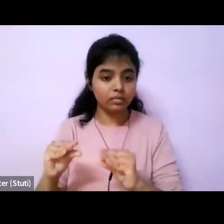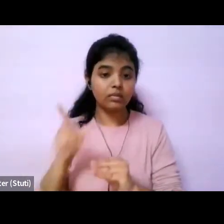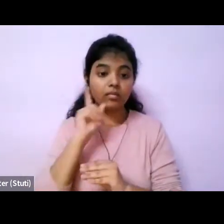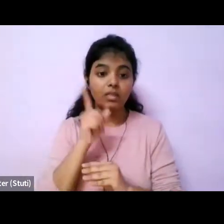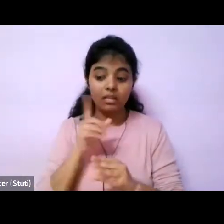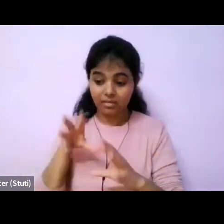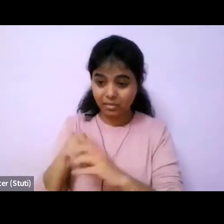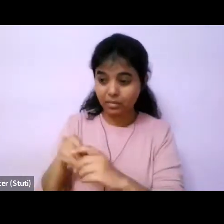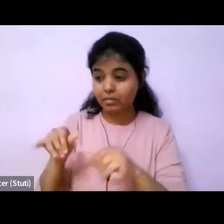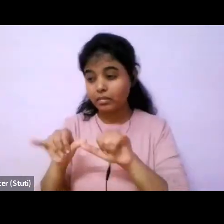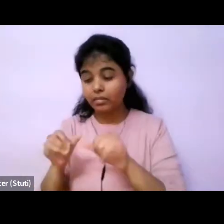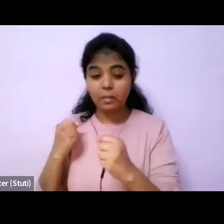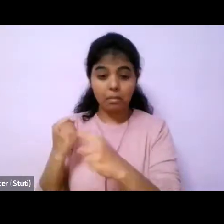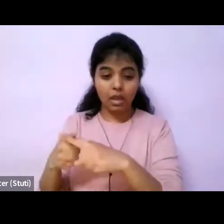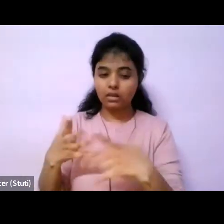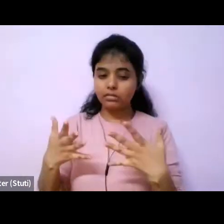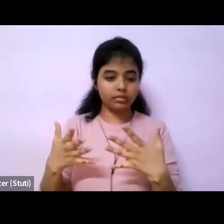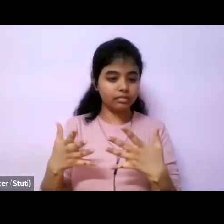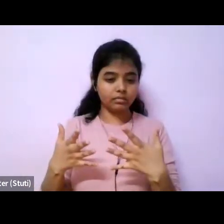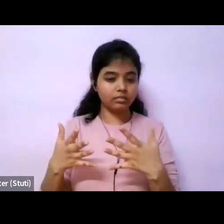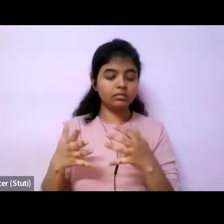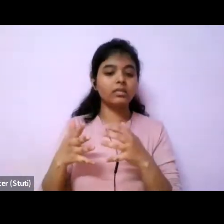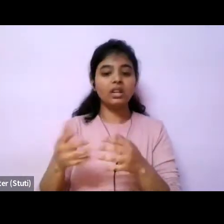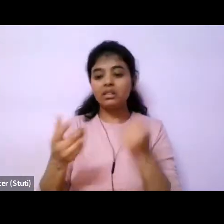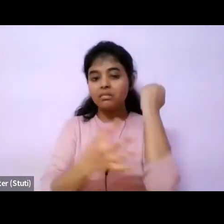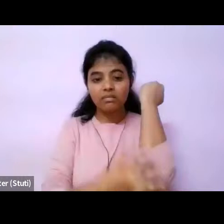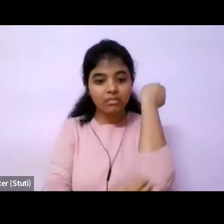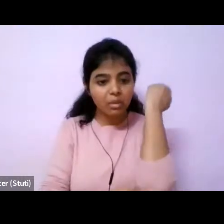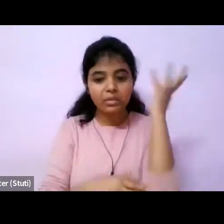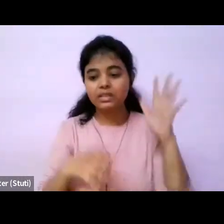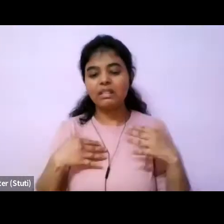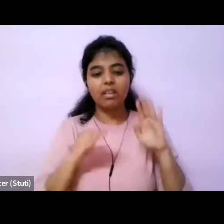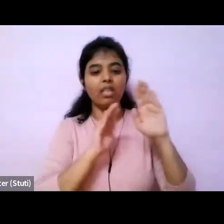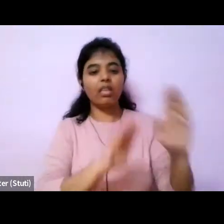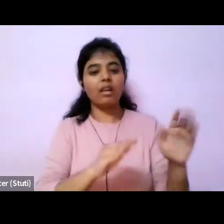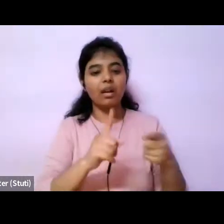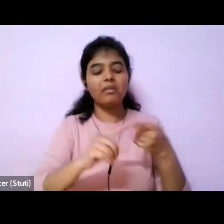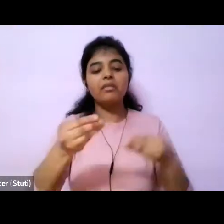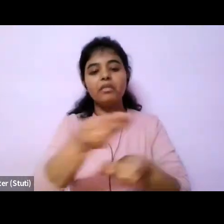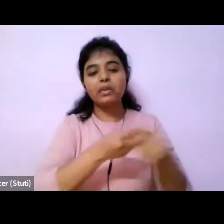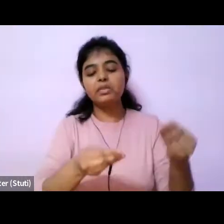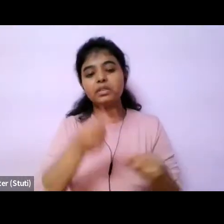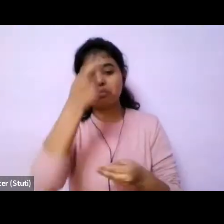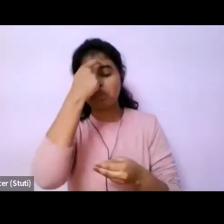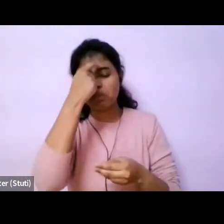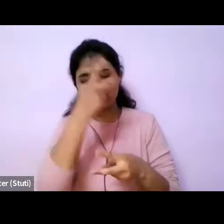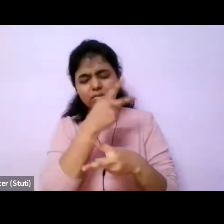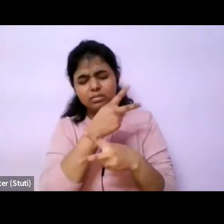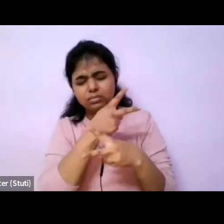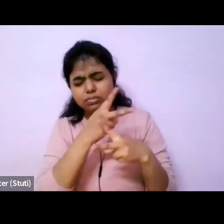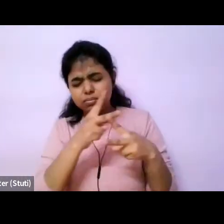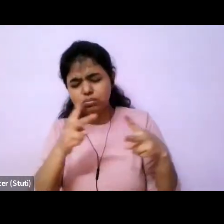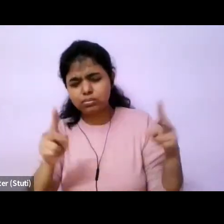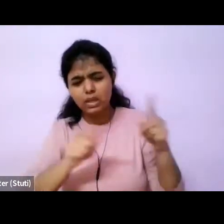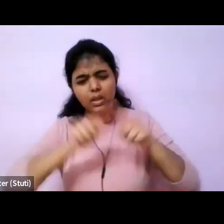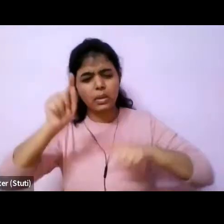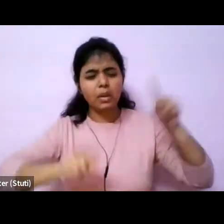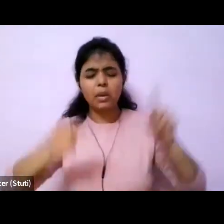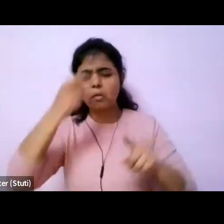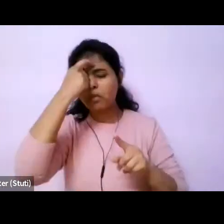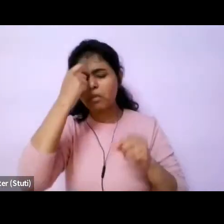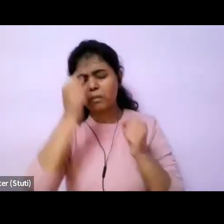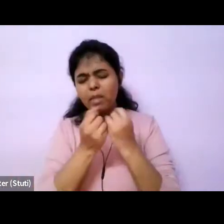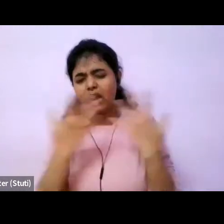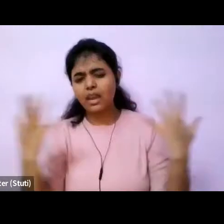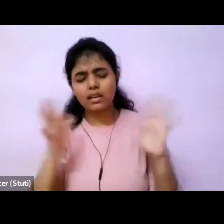for most again translates into a life of poverty, dependence, and financial insecurity. This becomes a vicious cycle, which